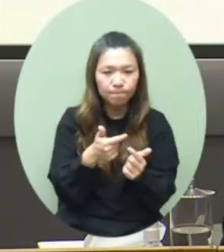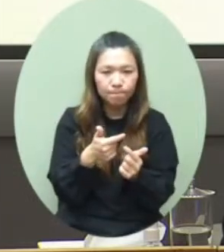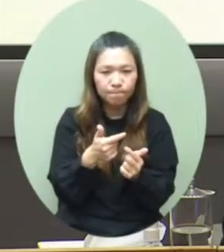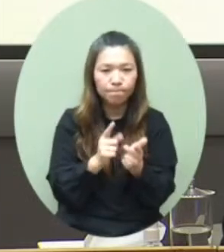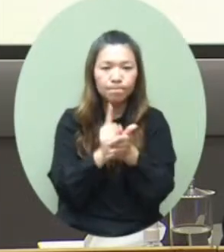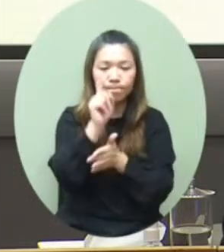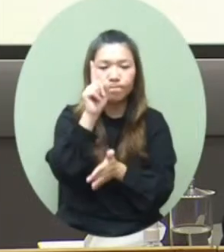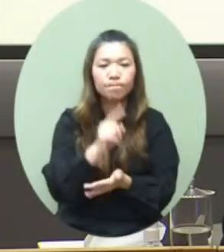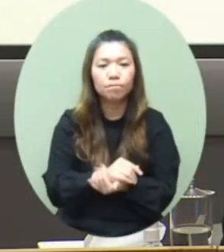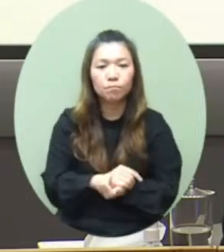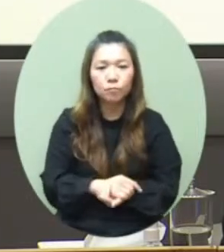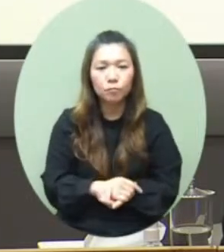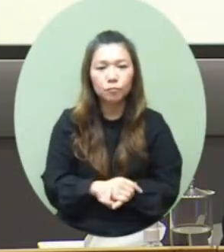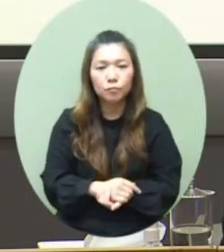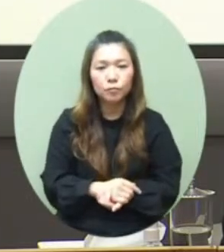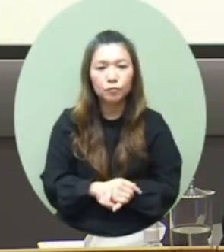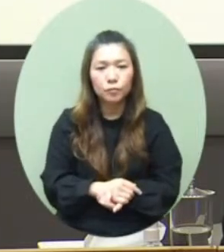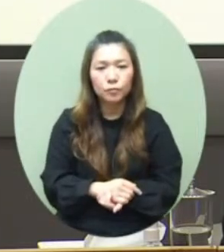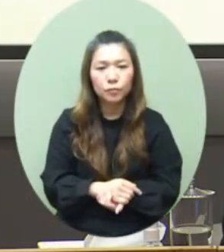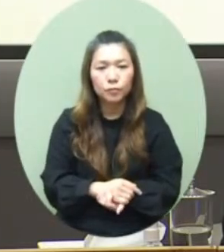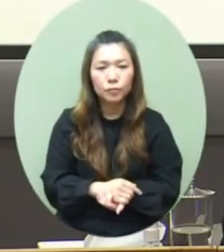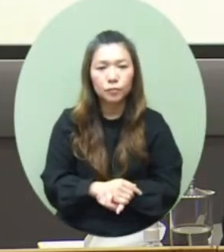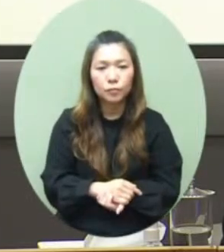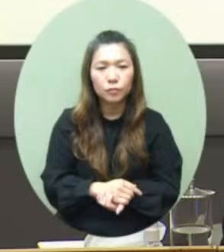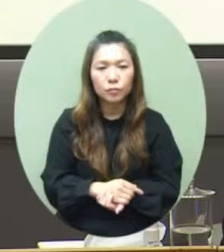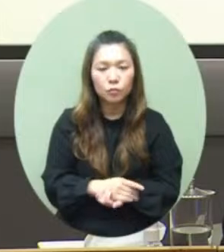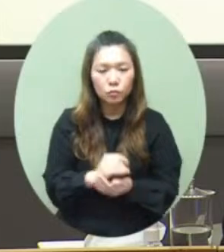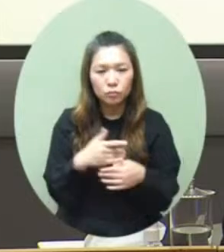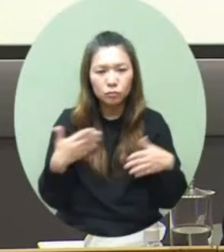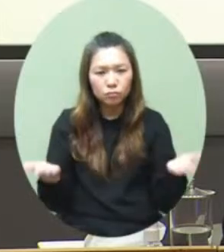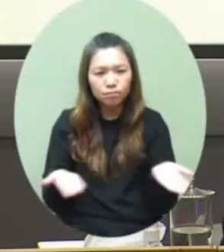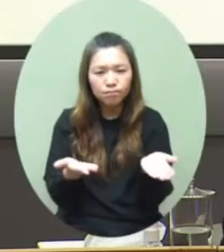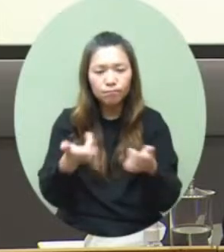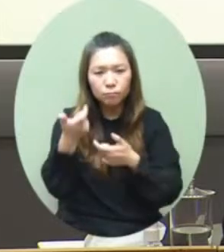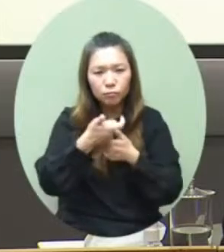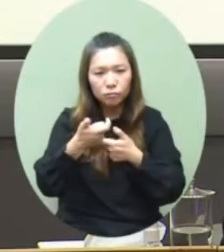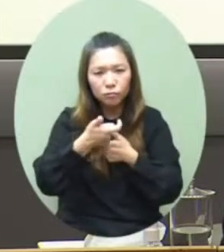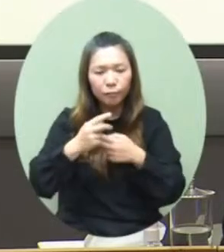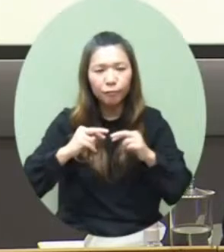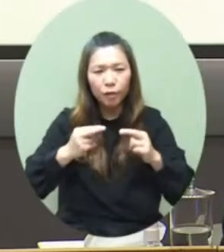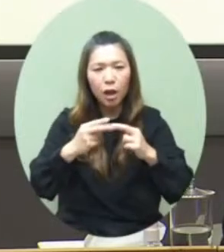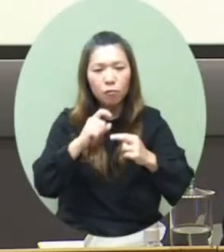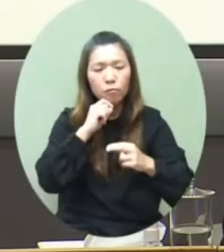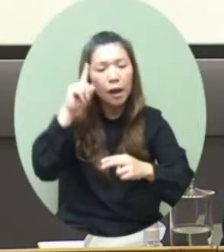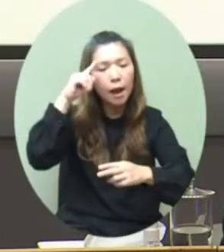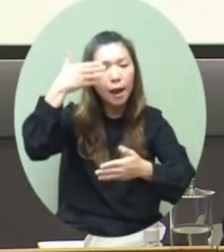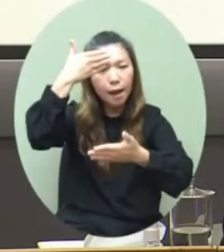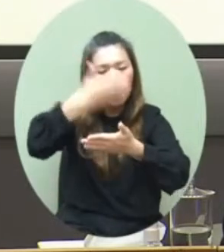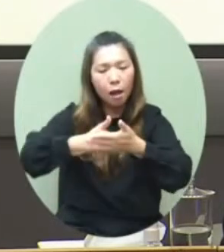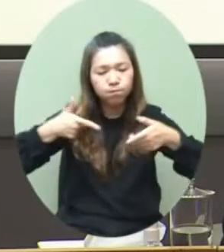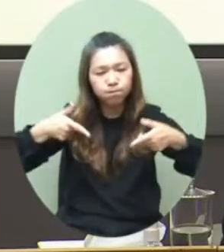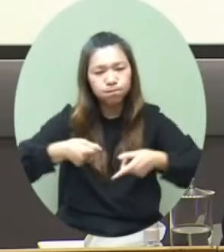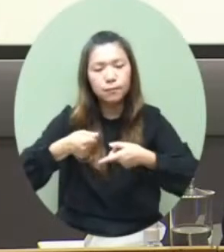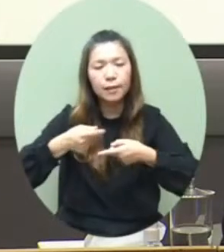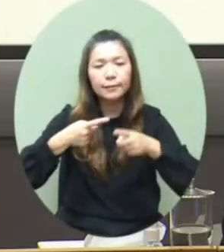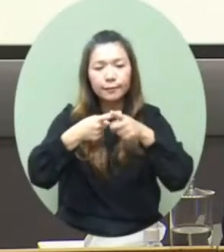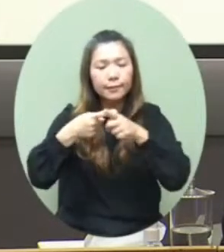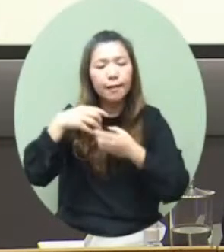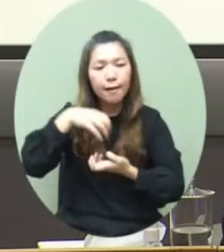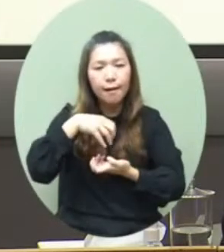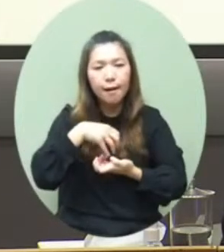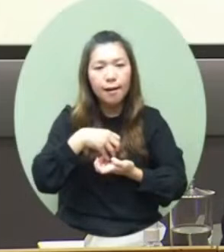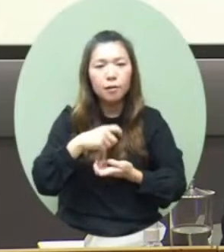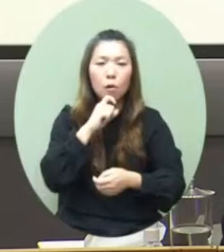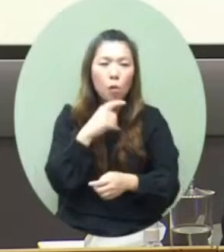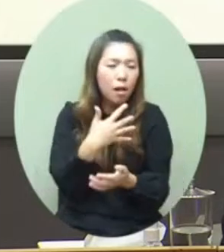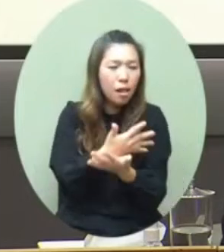To ensure we have the momentum for recovery to go forward, to drive economic